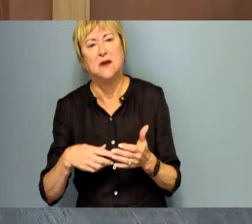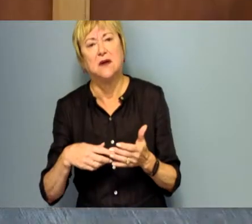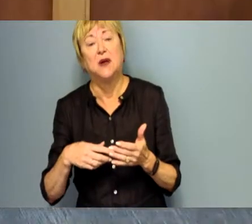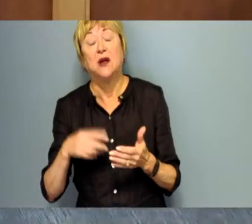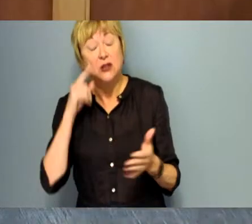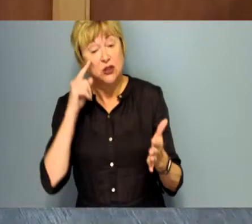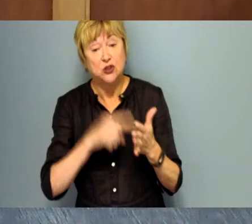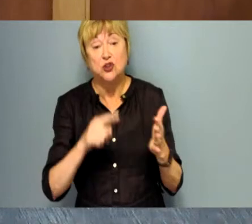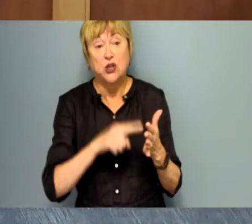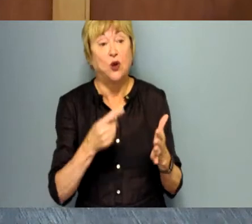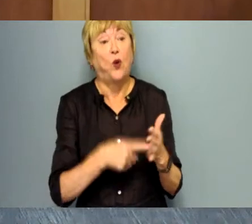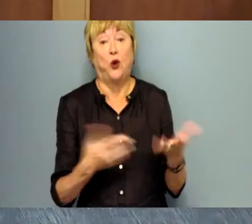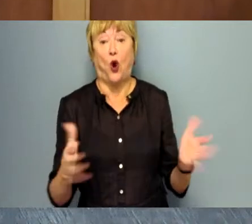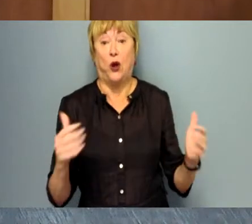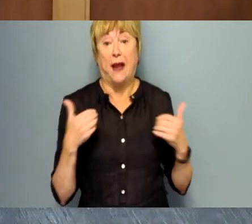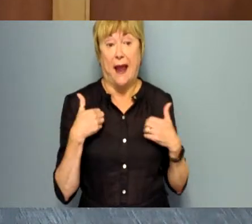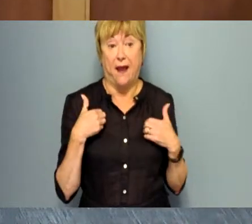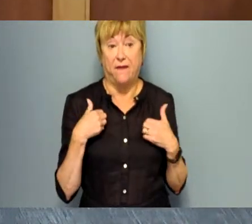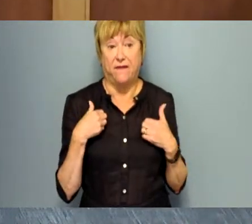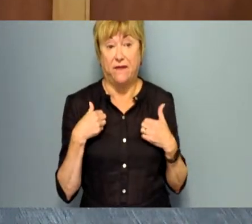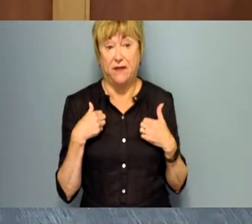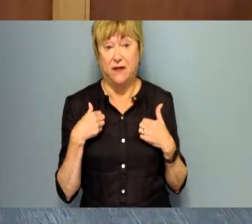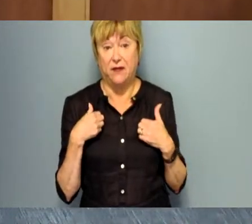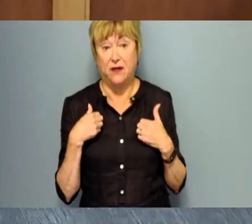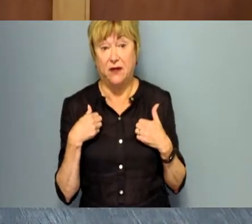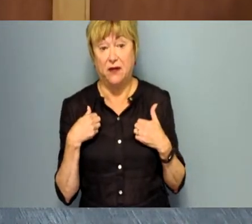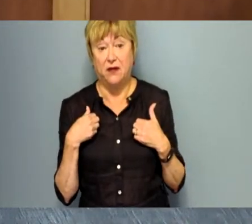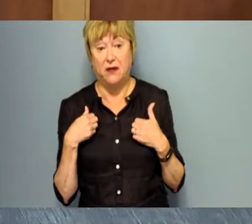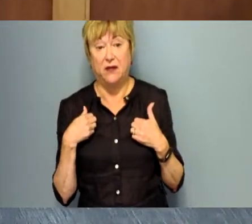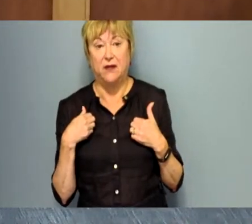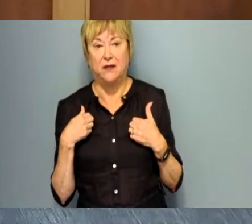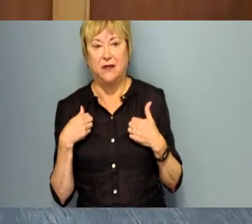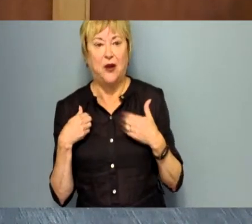have, and then what you still need to add to it. You're welcome.